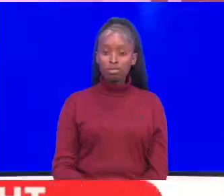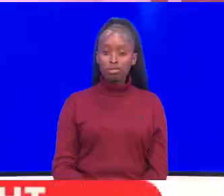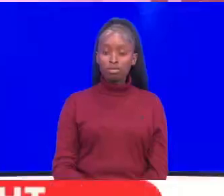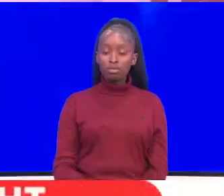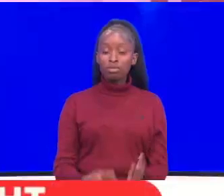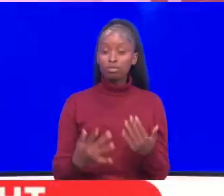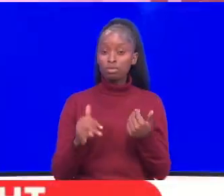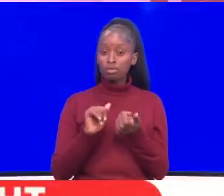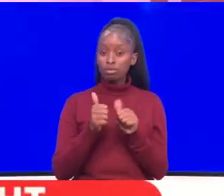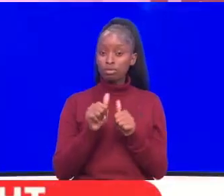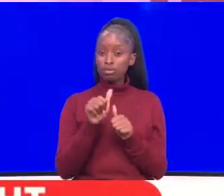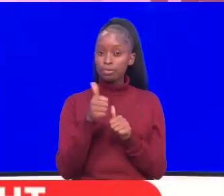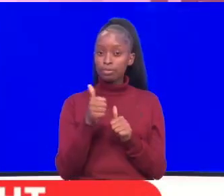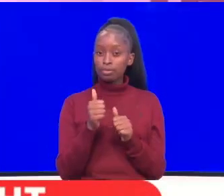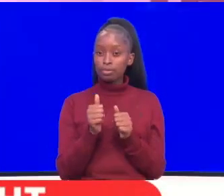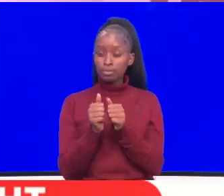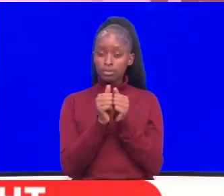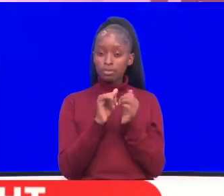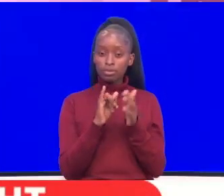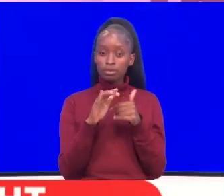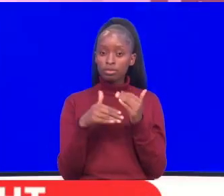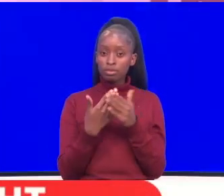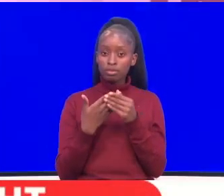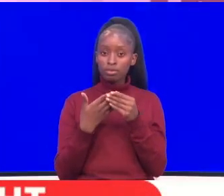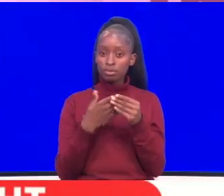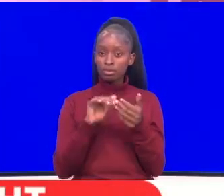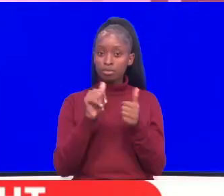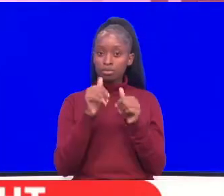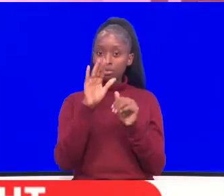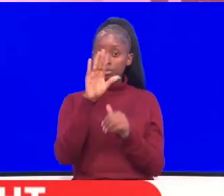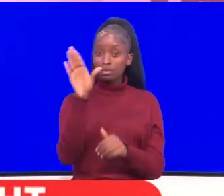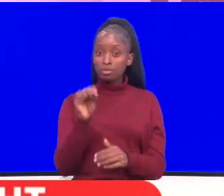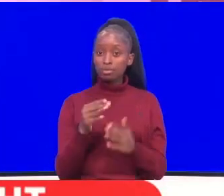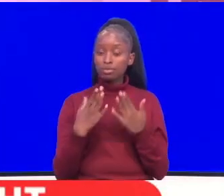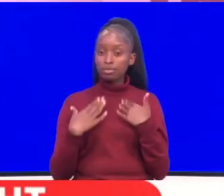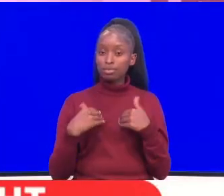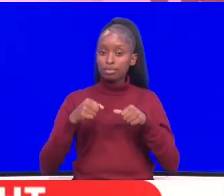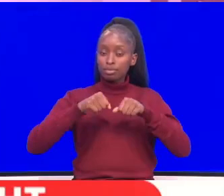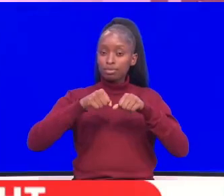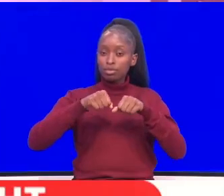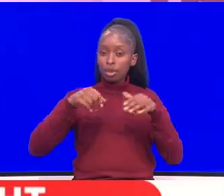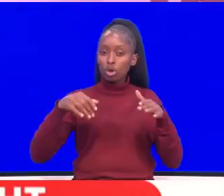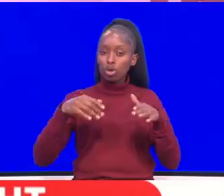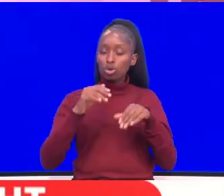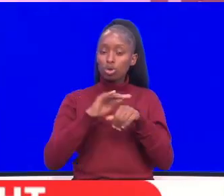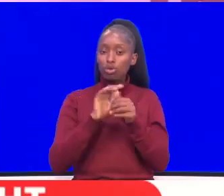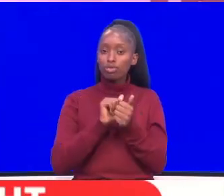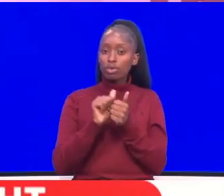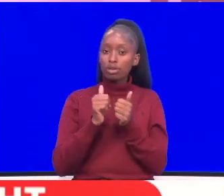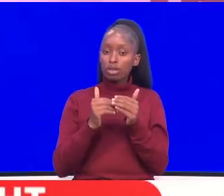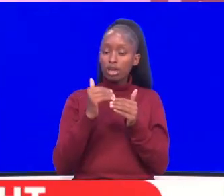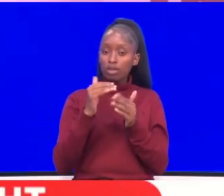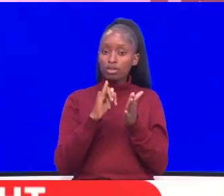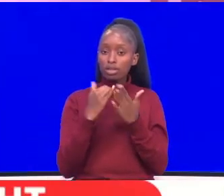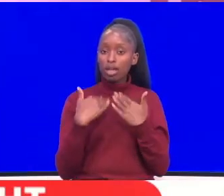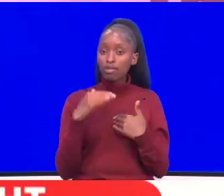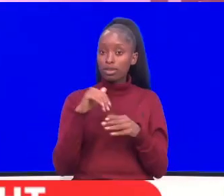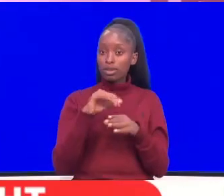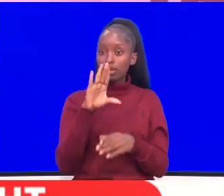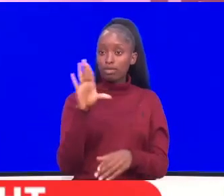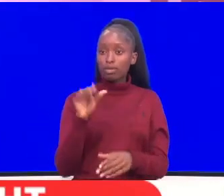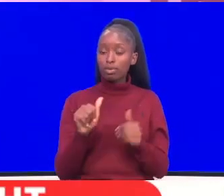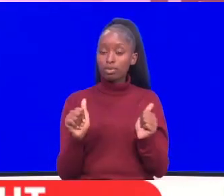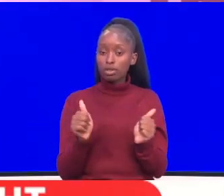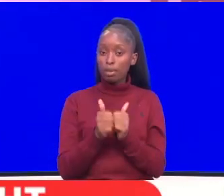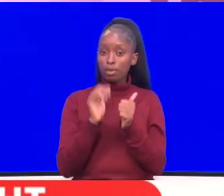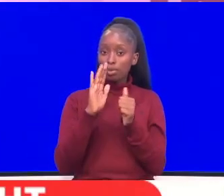Sports, in conjunction with Elite Sports Africa, have launched the Friday After Next Floodlight basketball tournament that will take place at